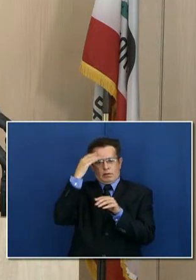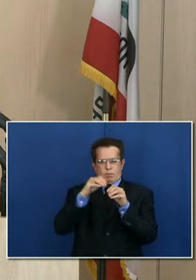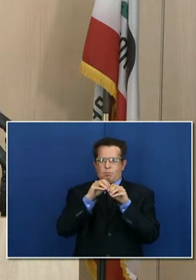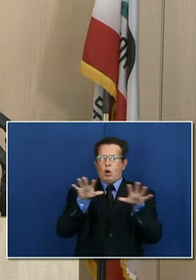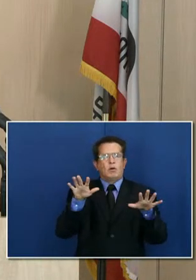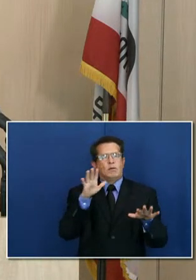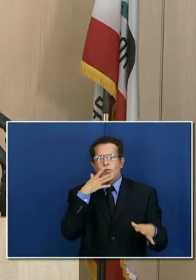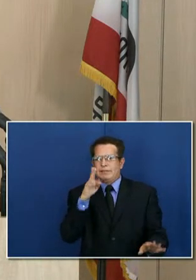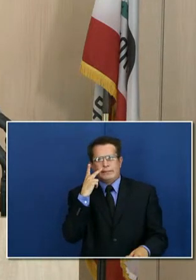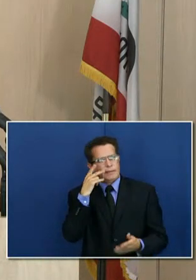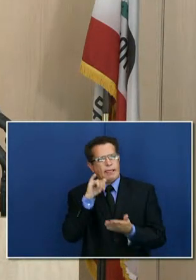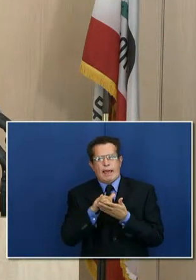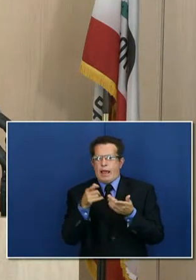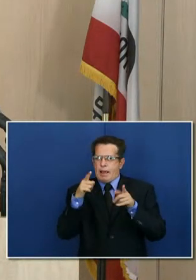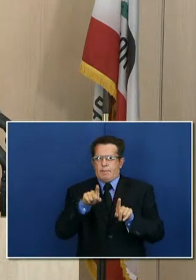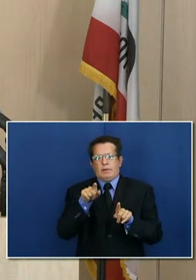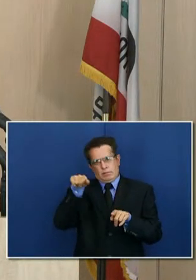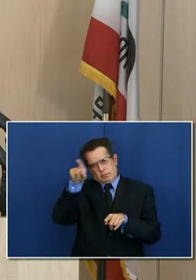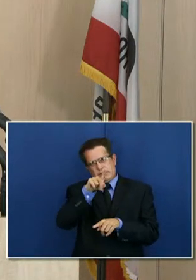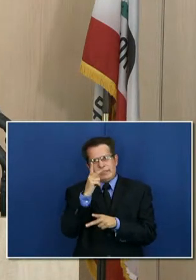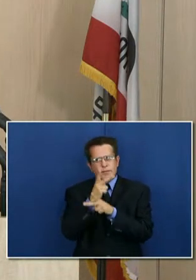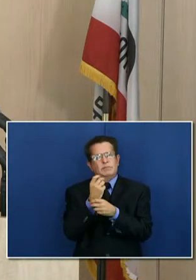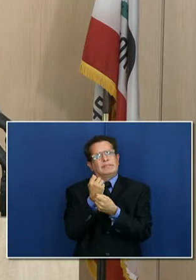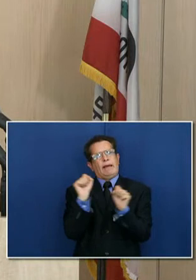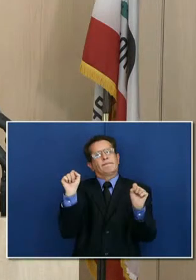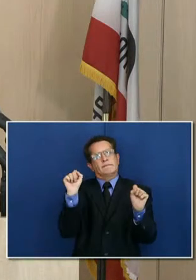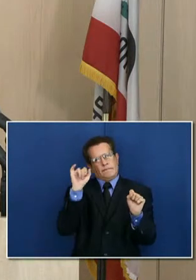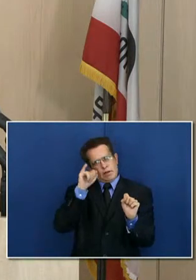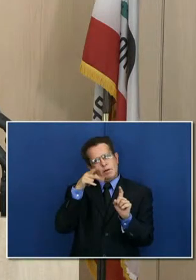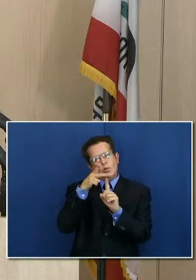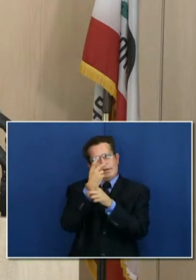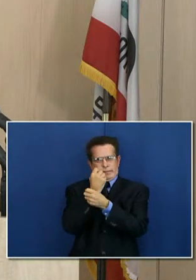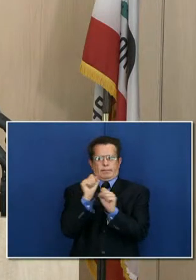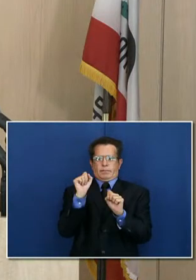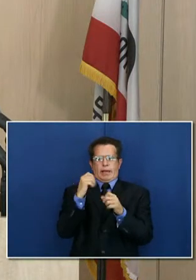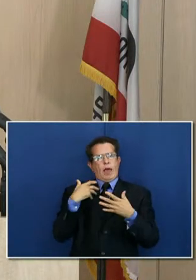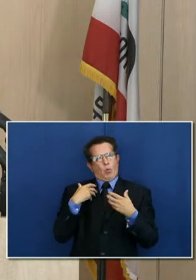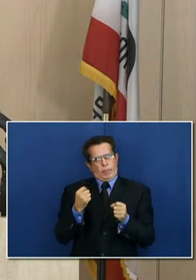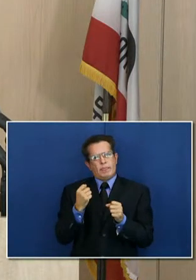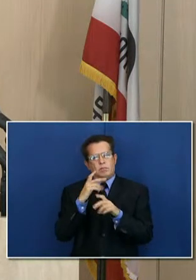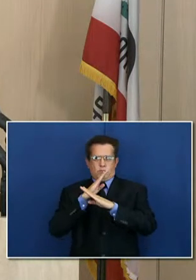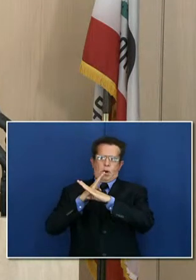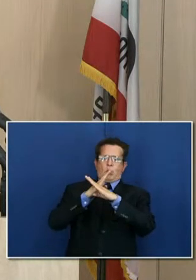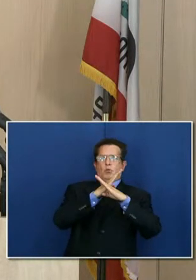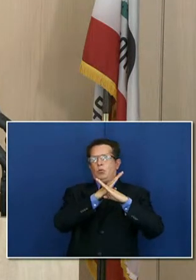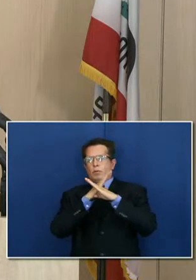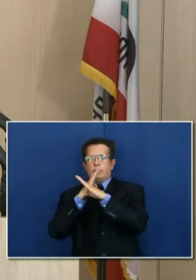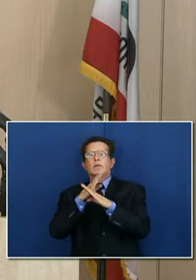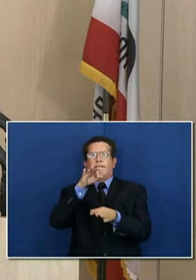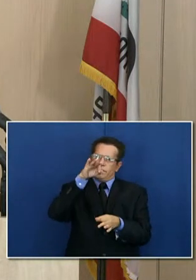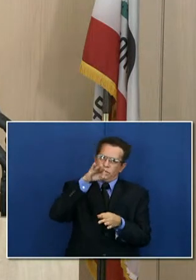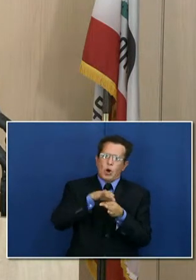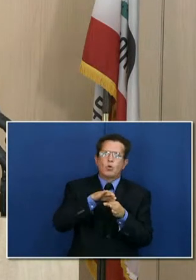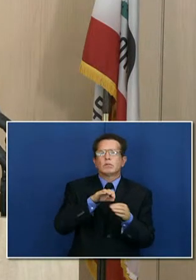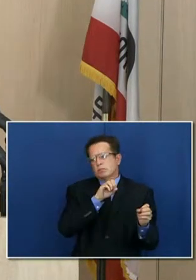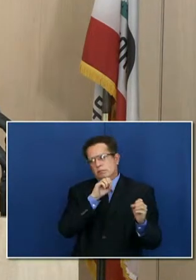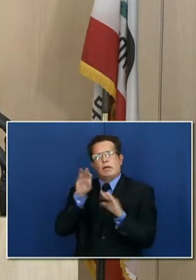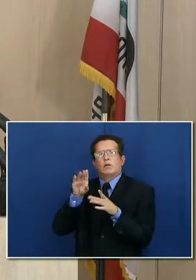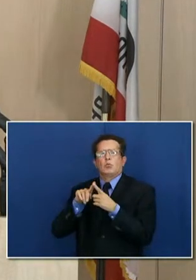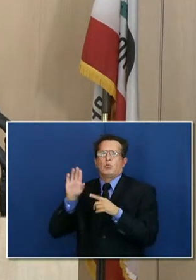all voters that are out there, please keep yourself safe and healthy and vote that mail ballot and return it back to our office. Thank you so much.